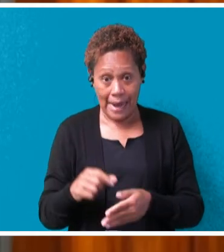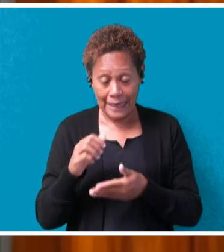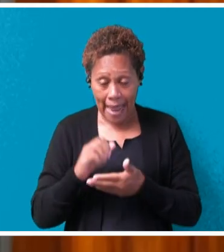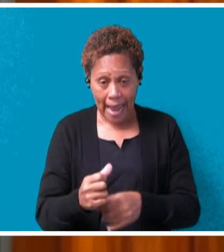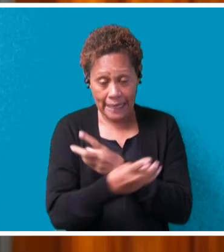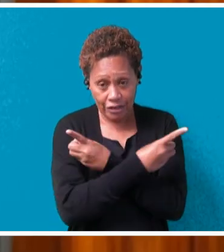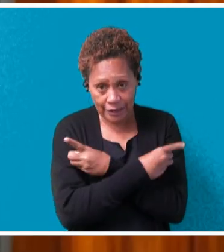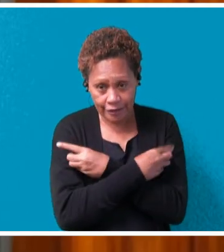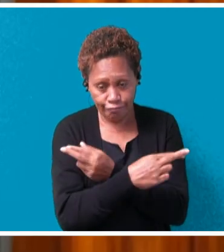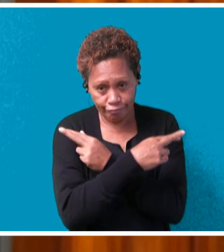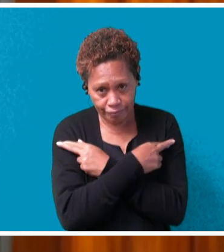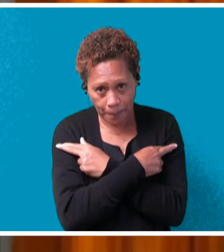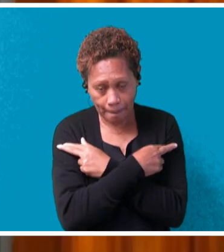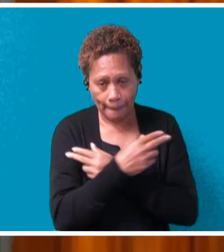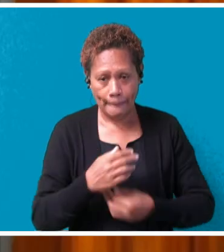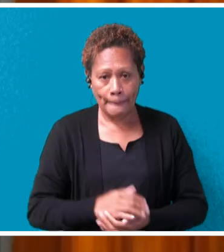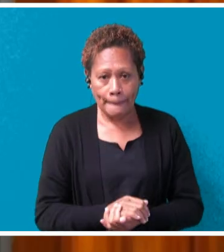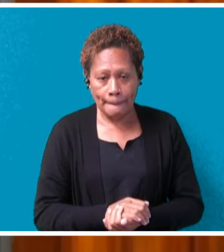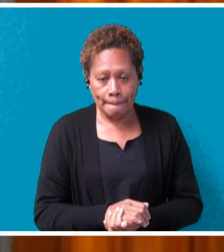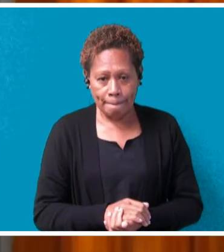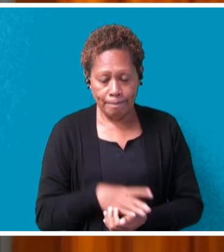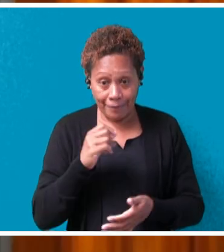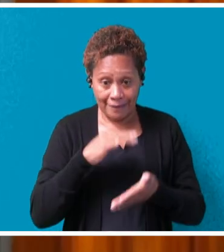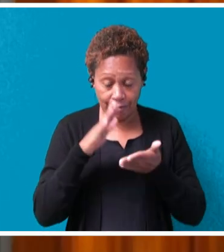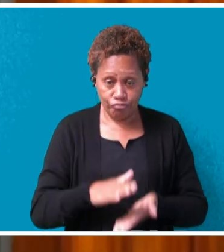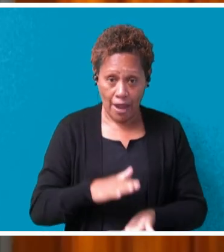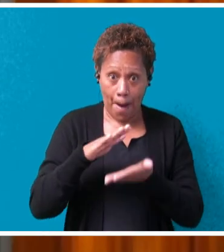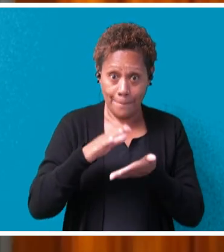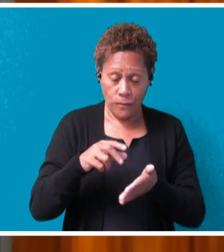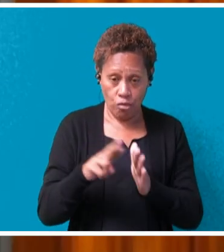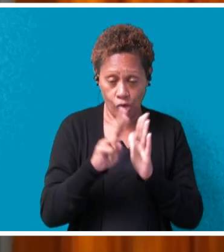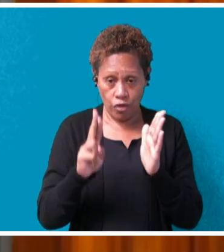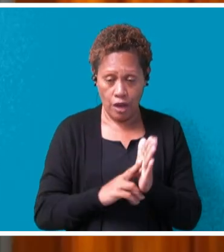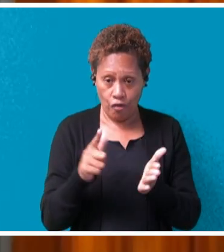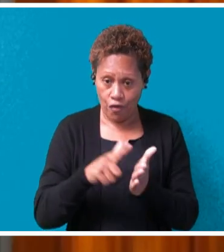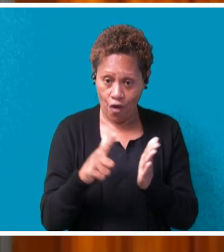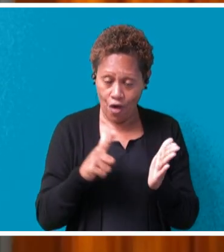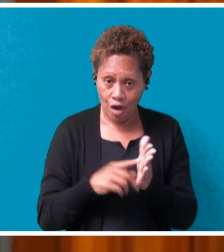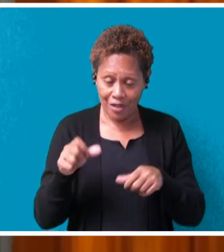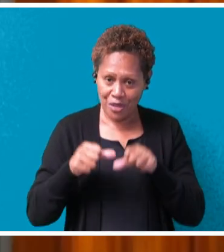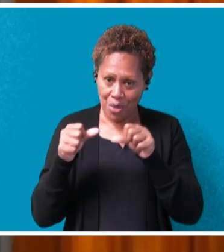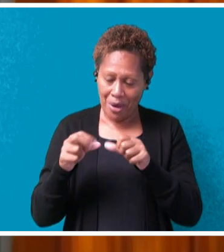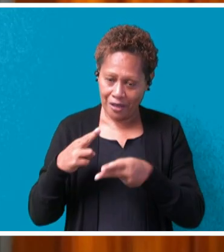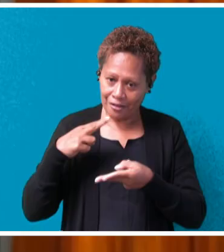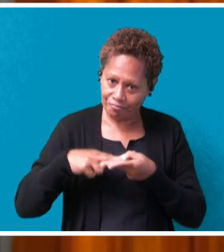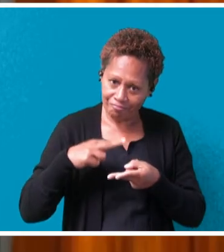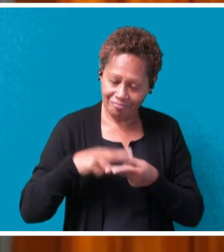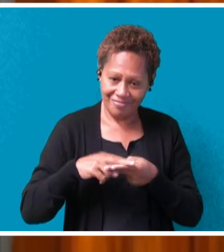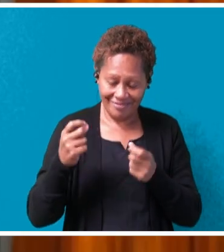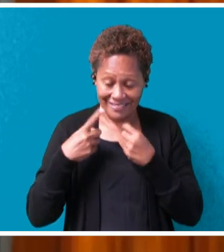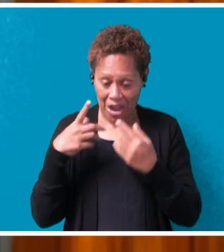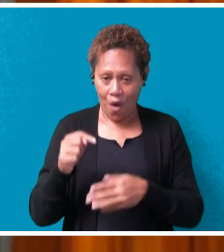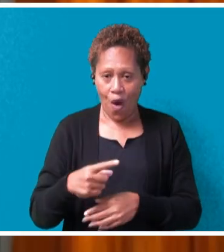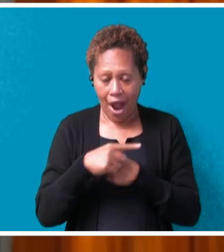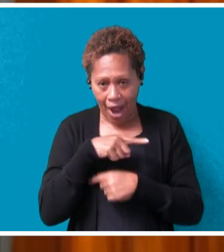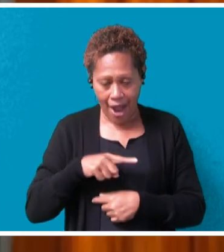and respect. It requires us to uphold the rule of law and to protect the unity that defines us as one nation.